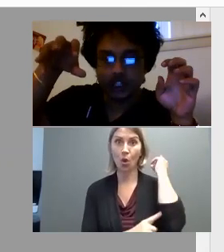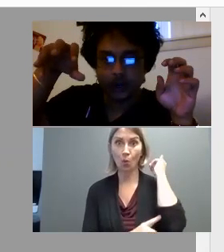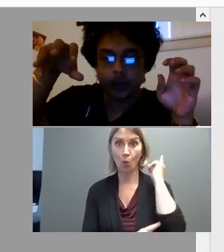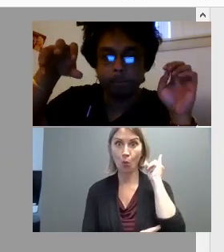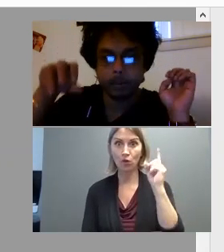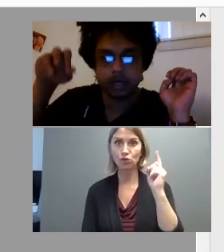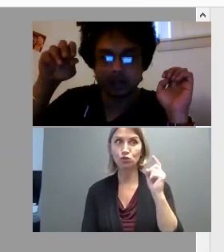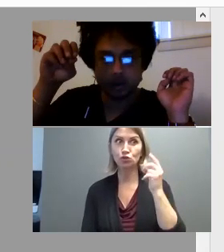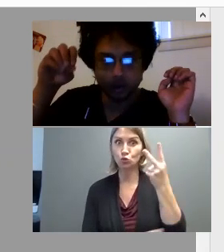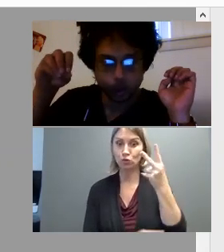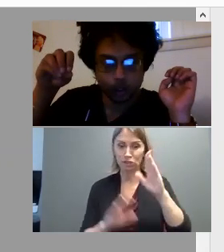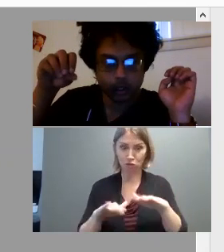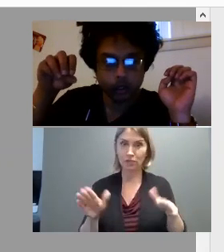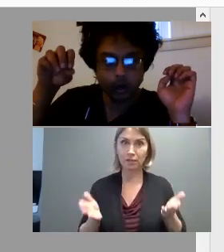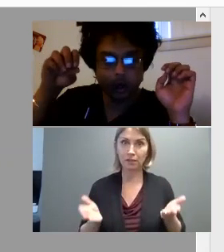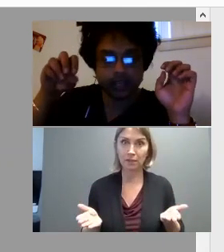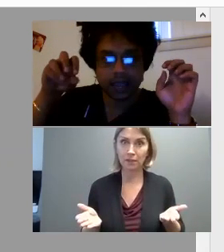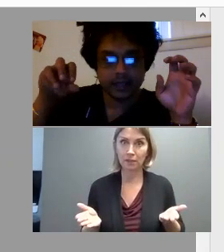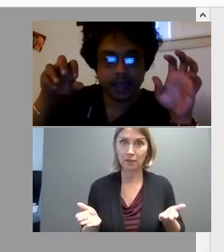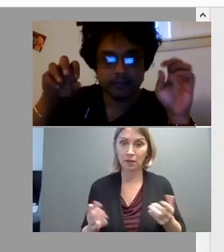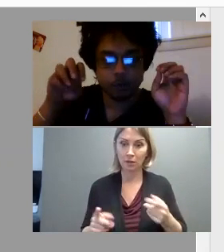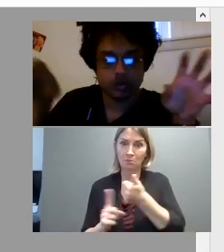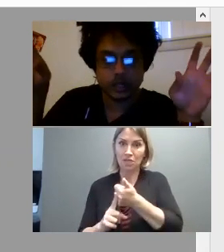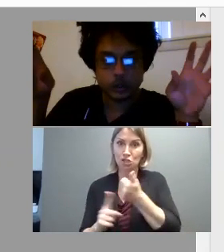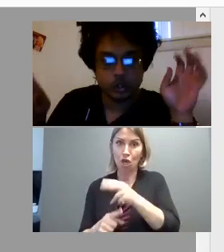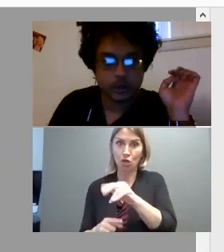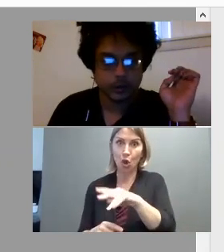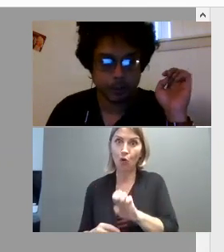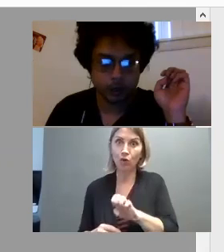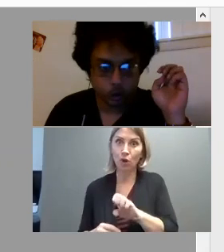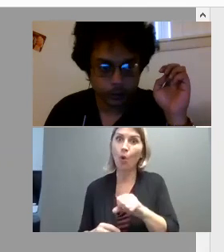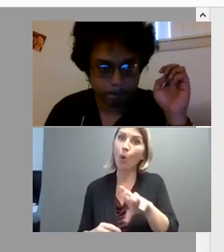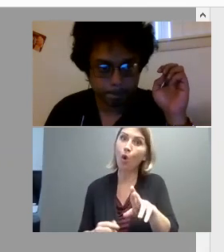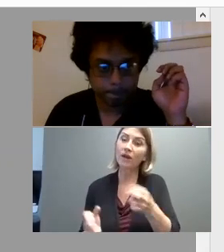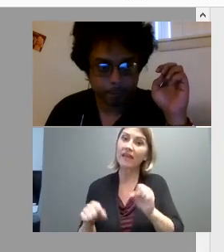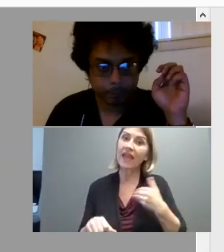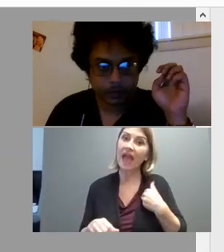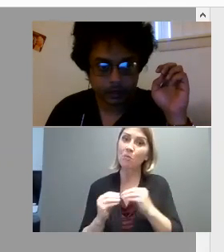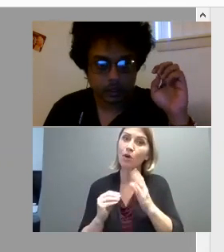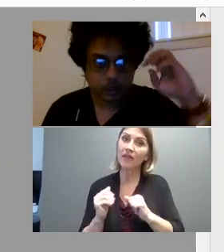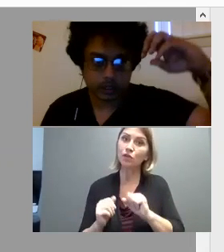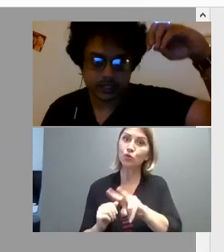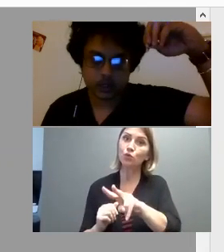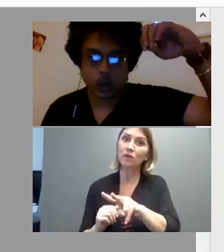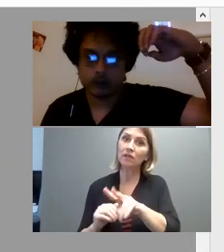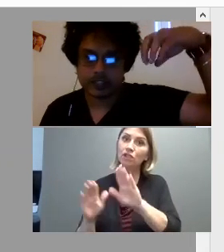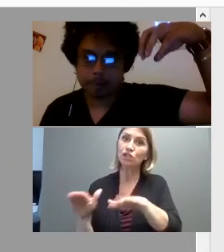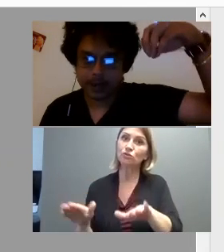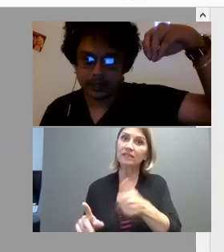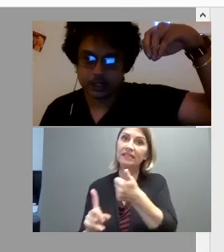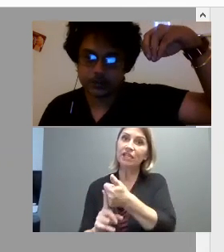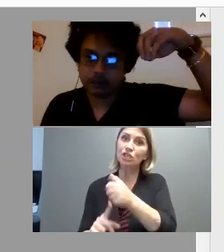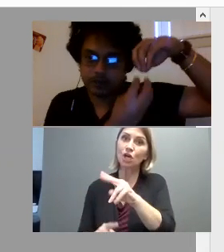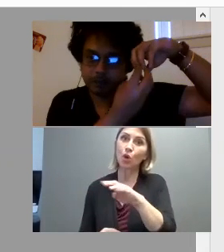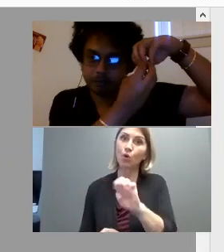only two children per node, or can they have more than two children per node? So is it always